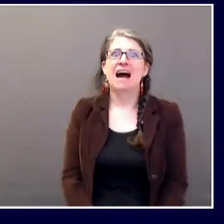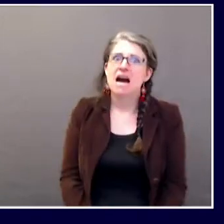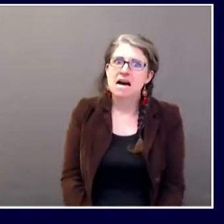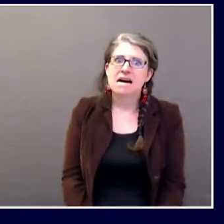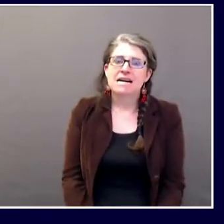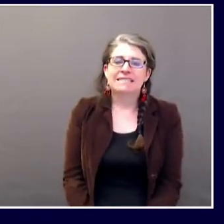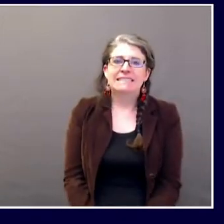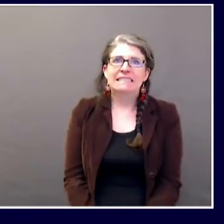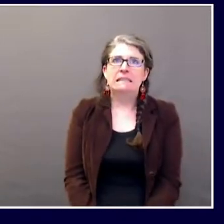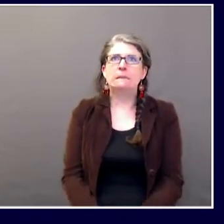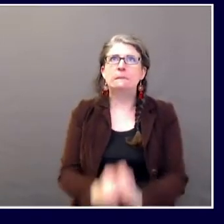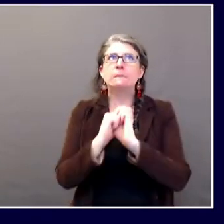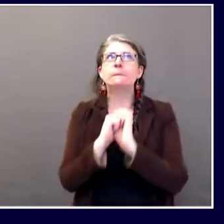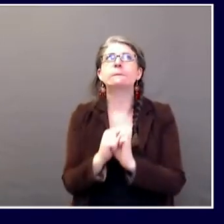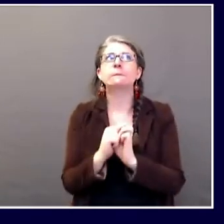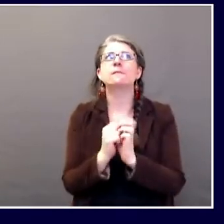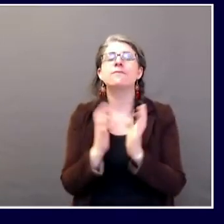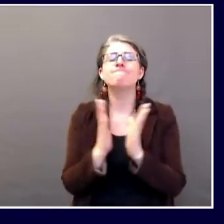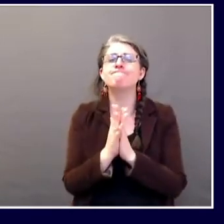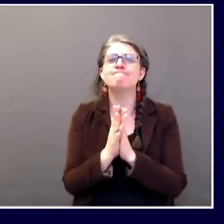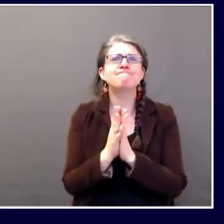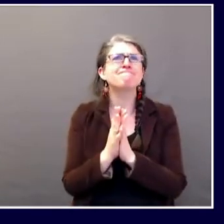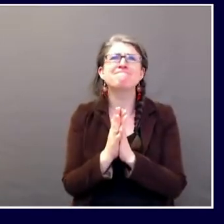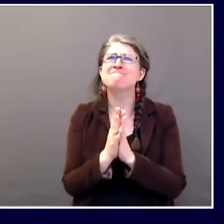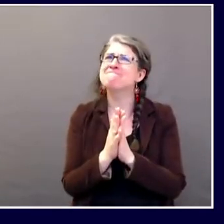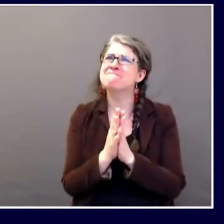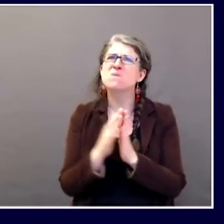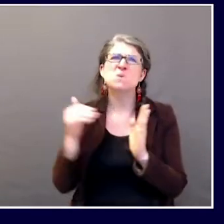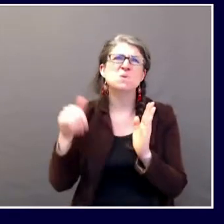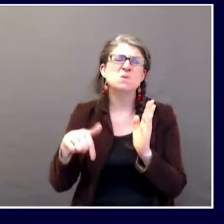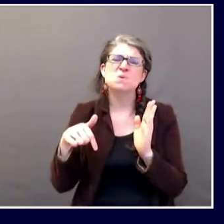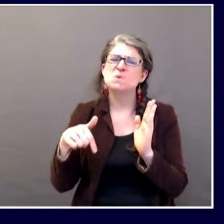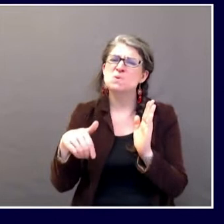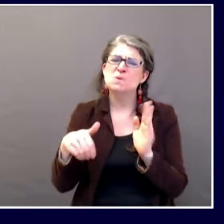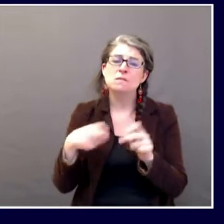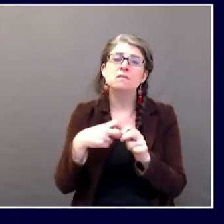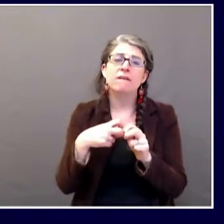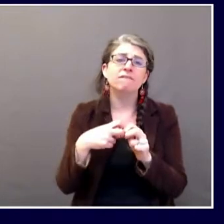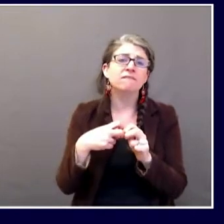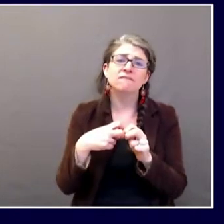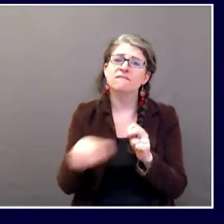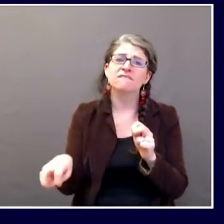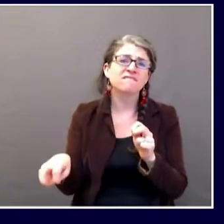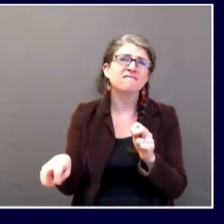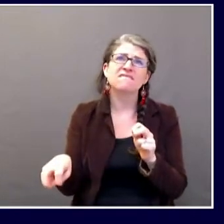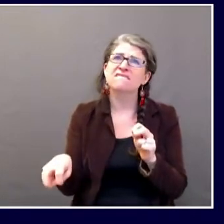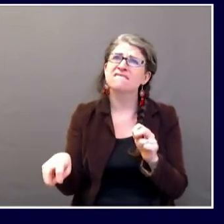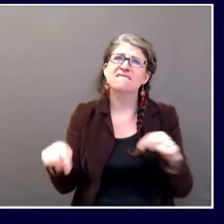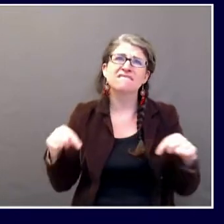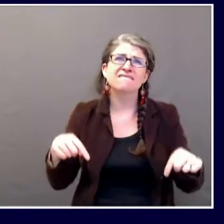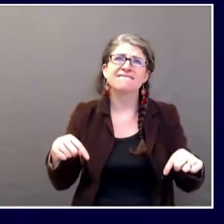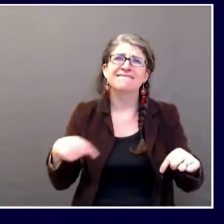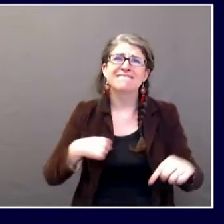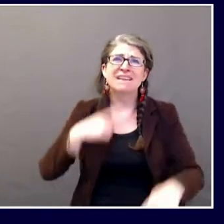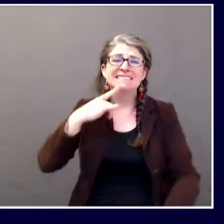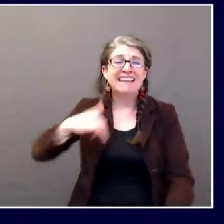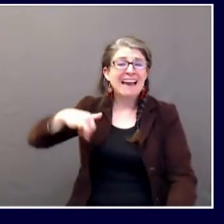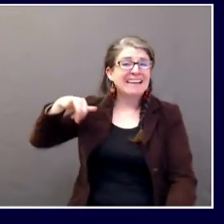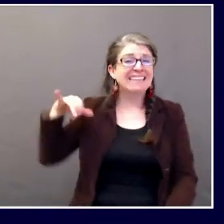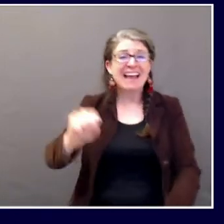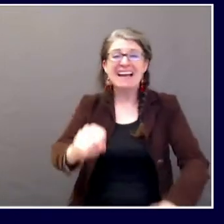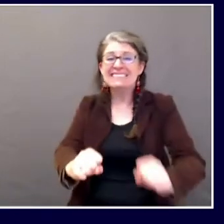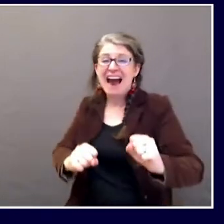it's hard in this situation because so much of me wants to say things are getting better. And